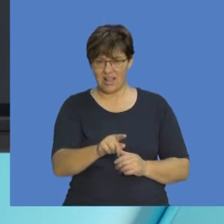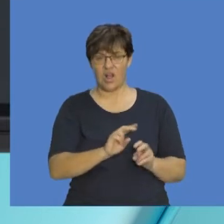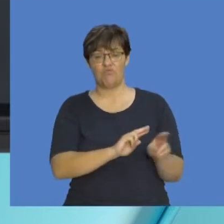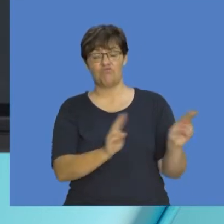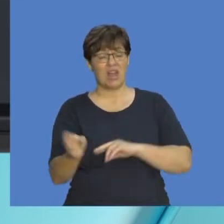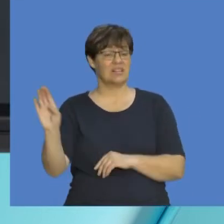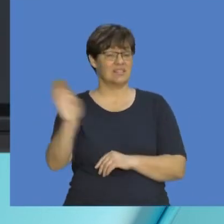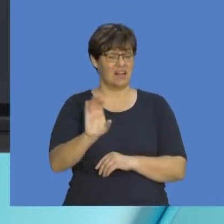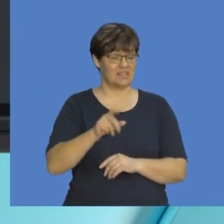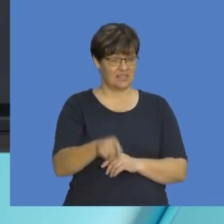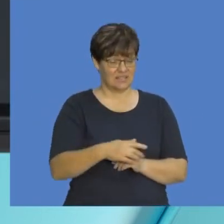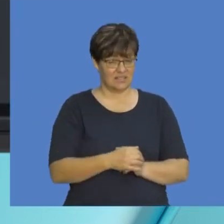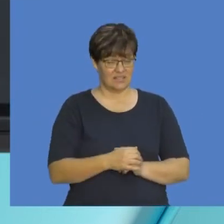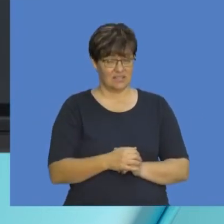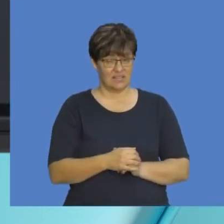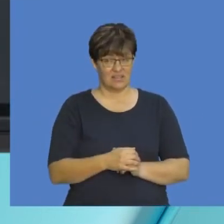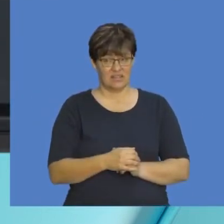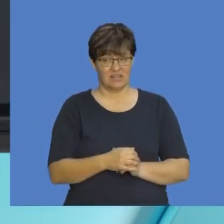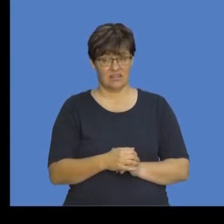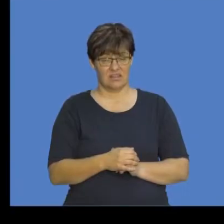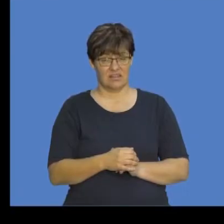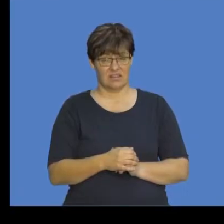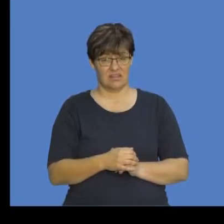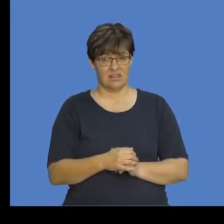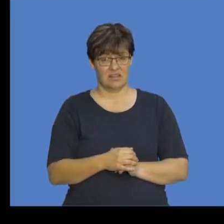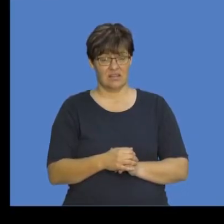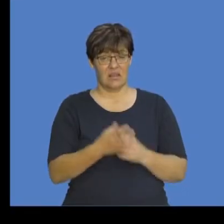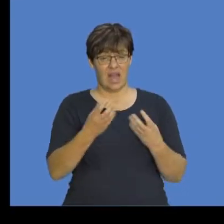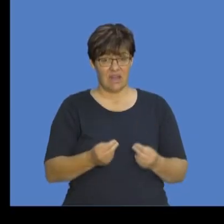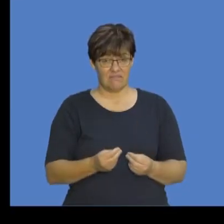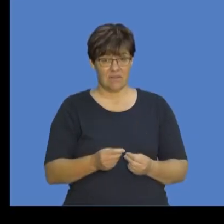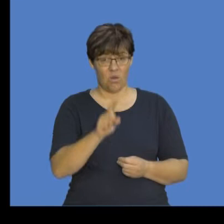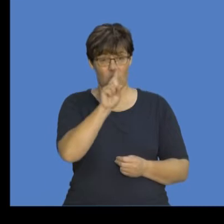So we know that ready salted, we have